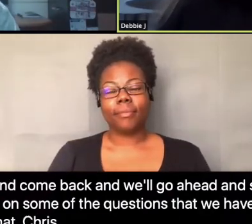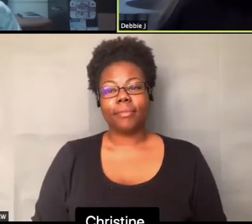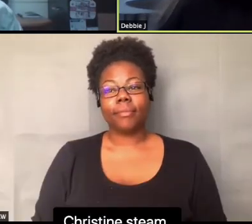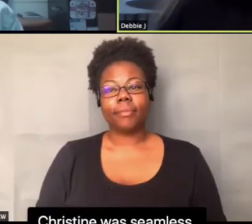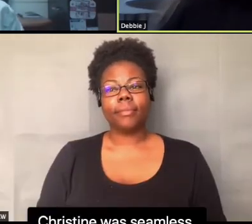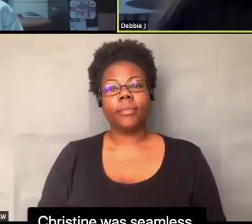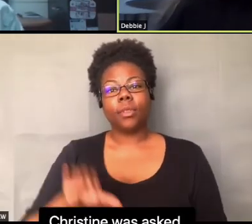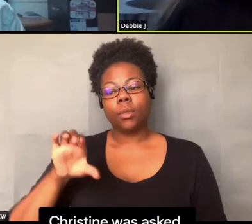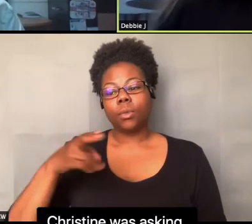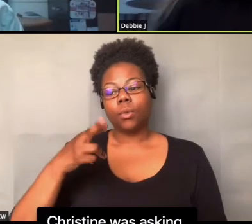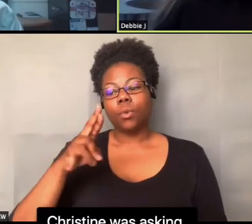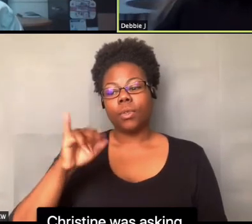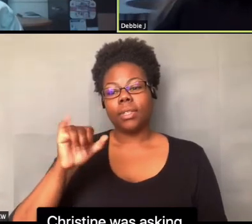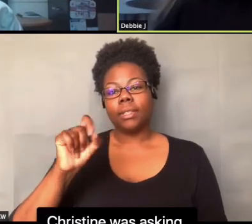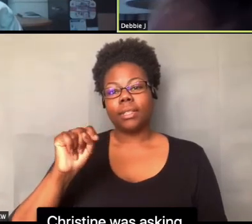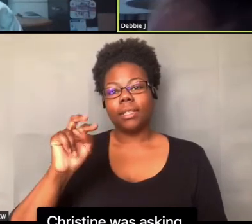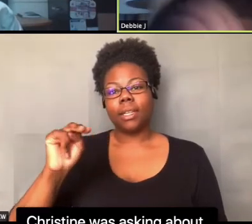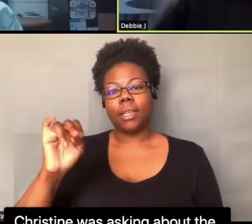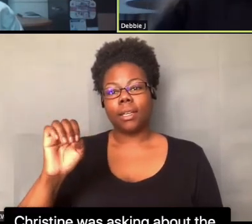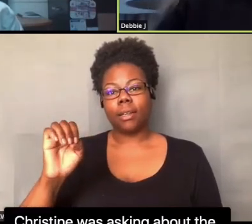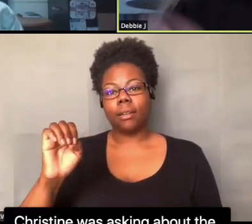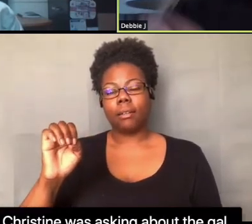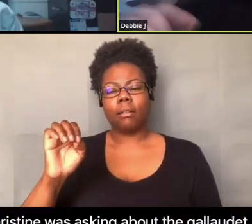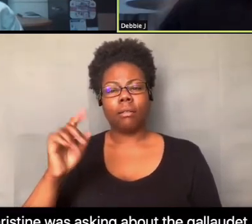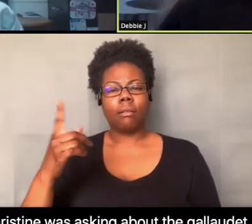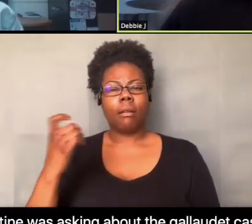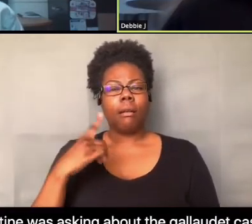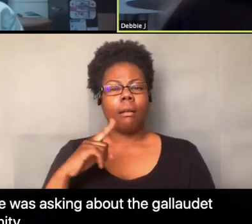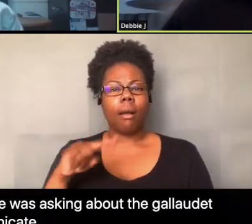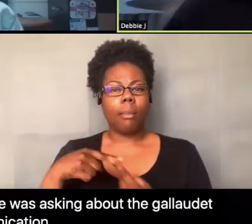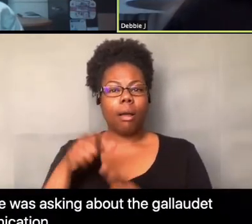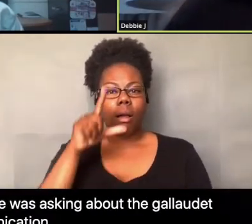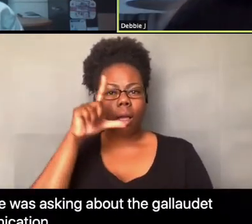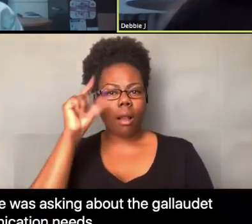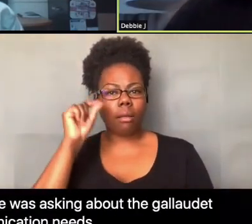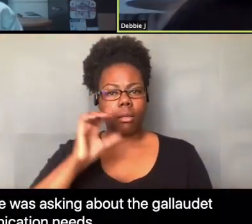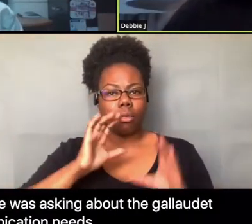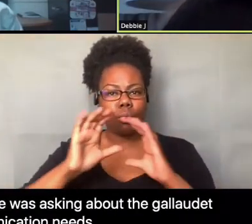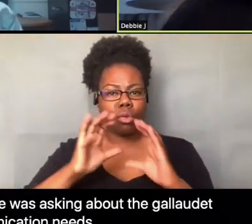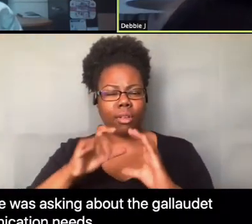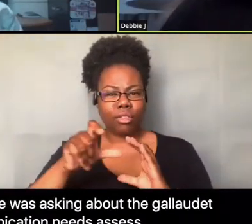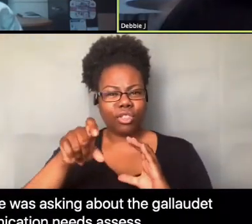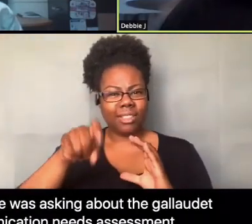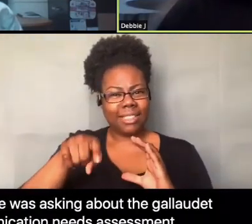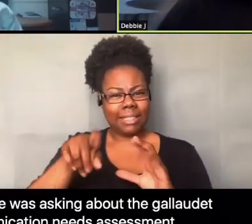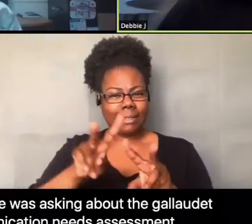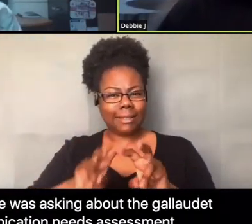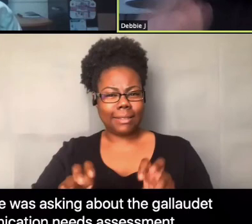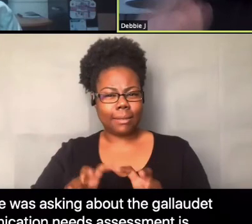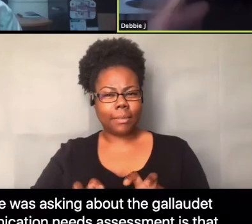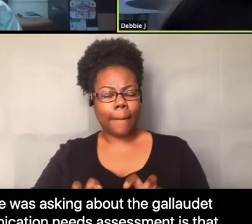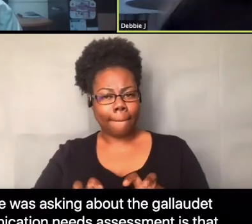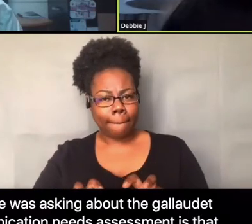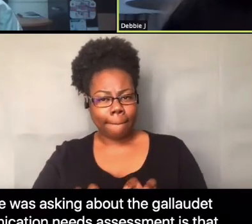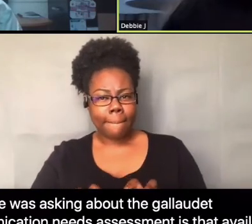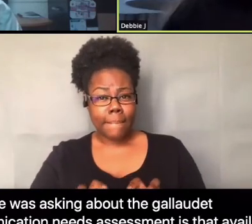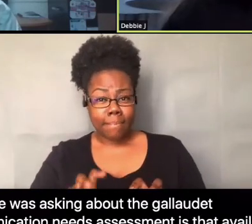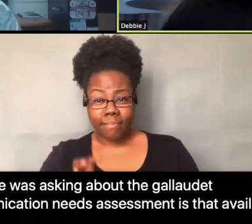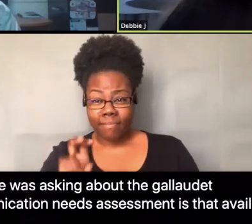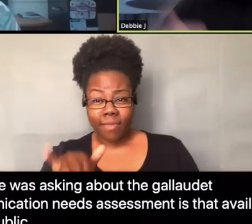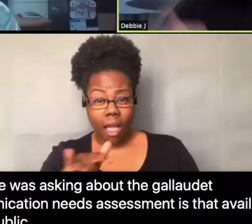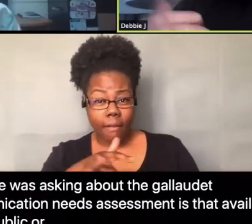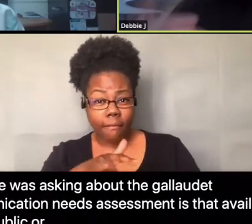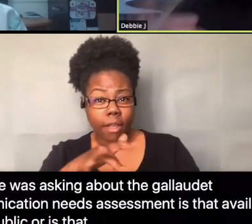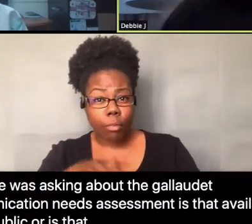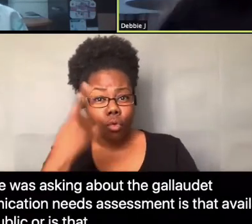Christine was asking about the Gallaudet Communication Needs Assessment. Is that available to the public,